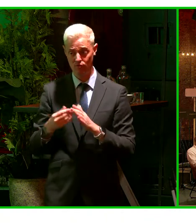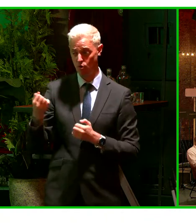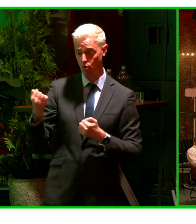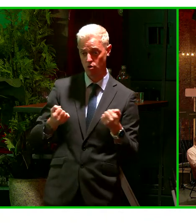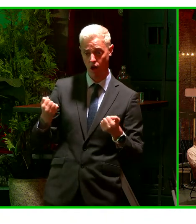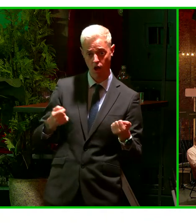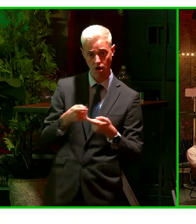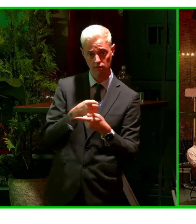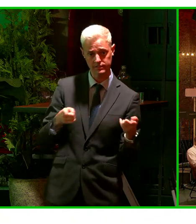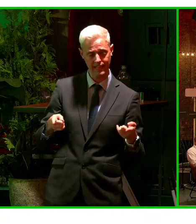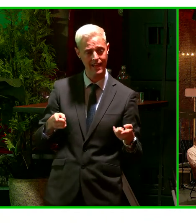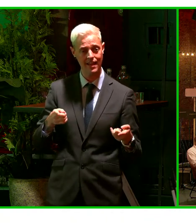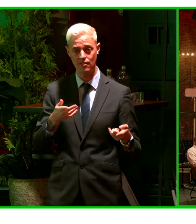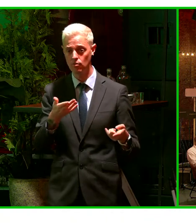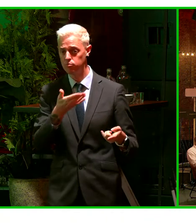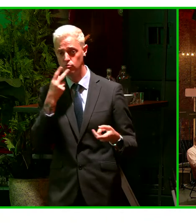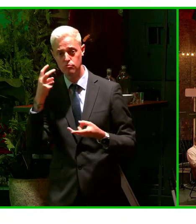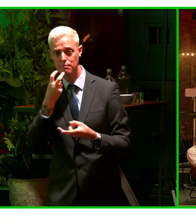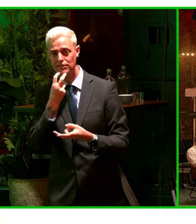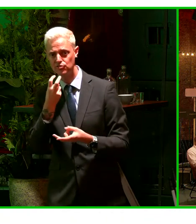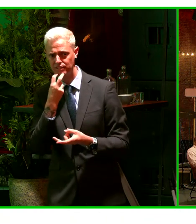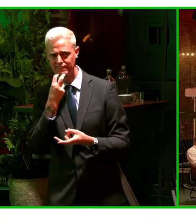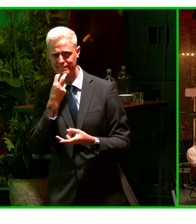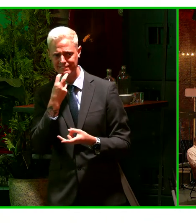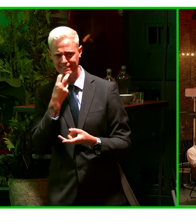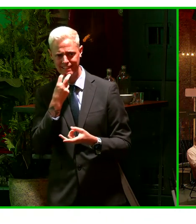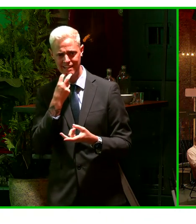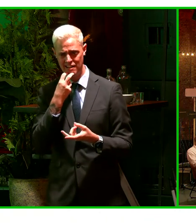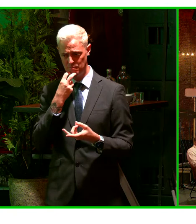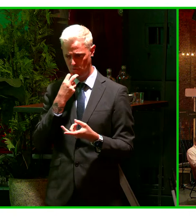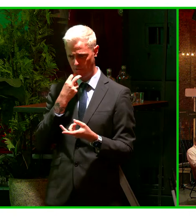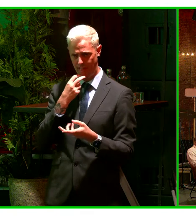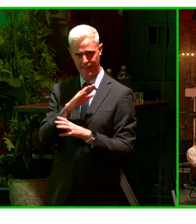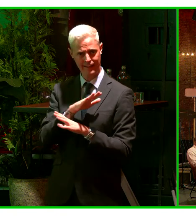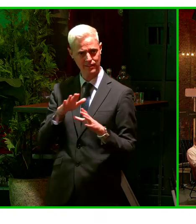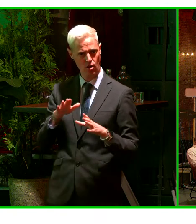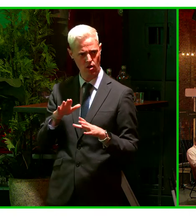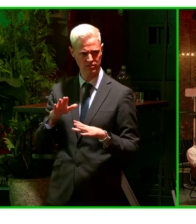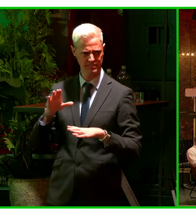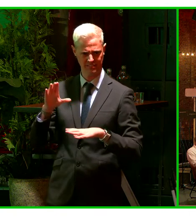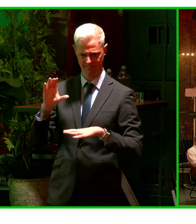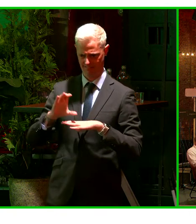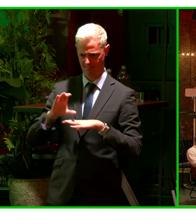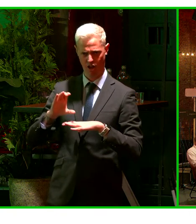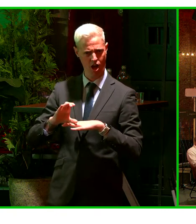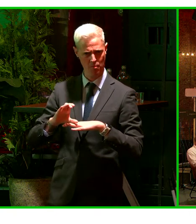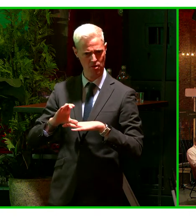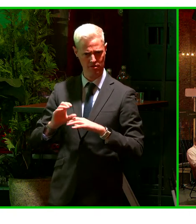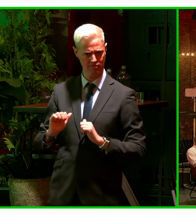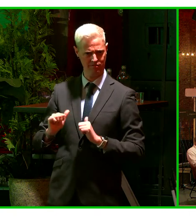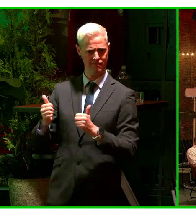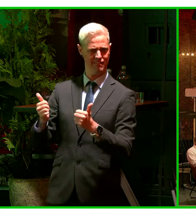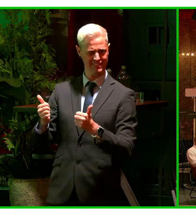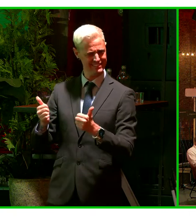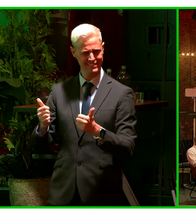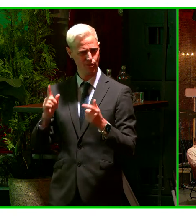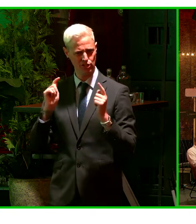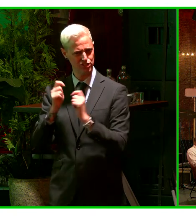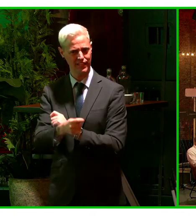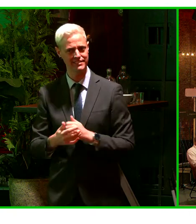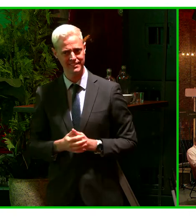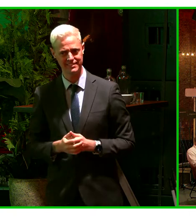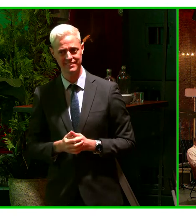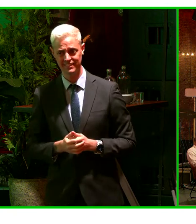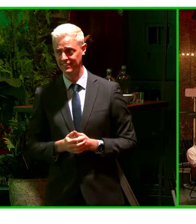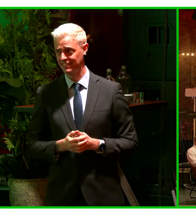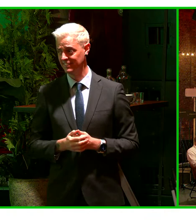but if you're producing batteries in a non-carbon friendly way, then what's the point of producing the battery in the first place? So for me, the supply chains are going to be the massive